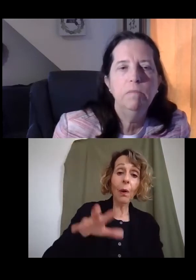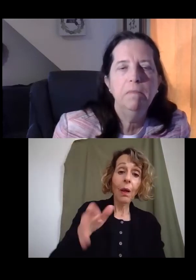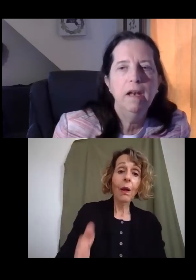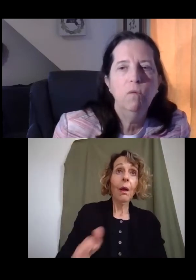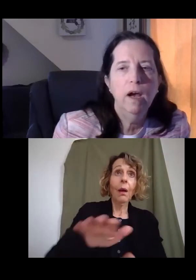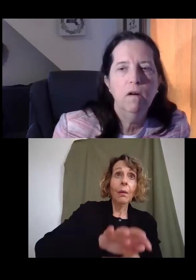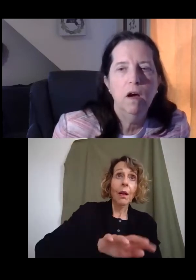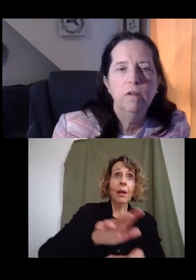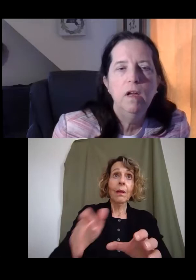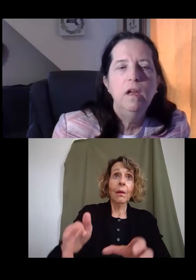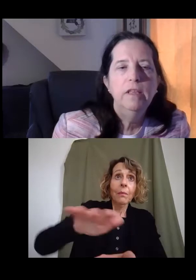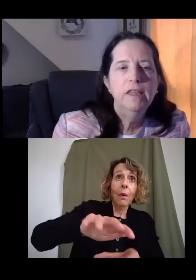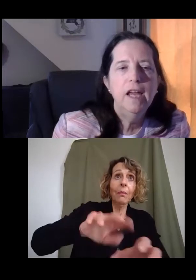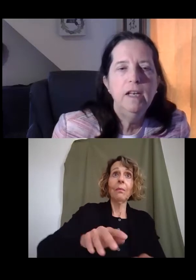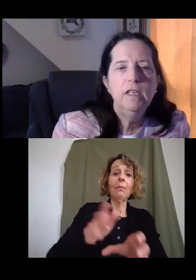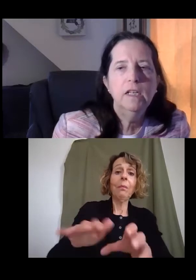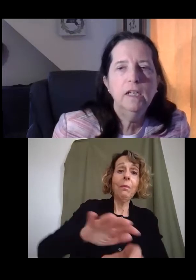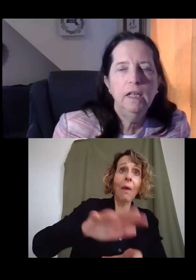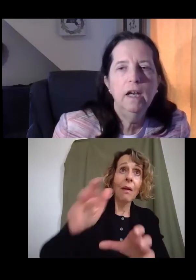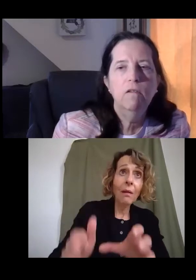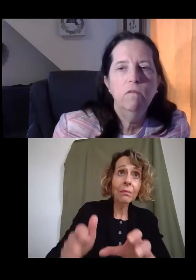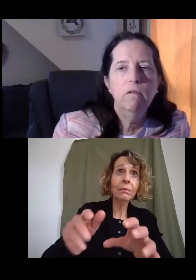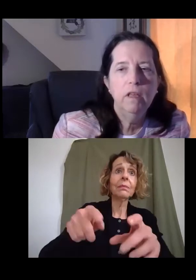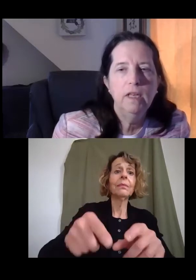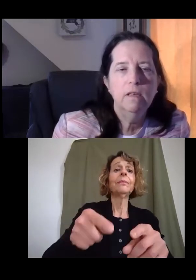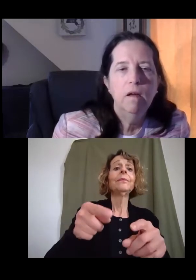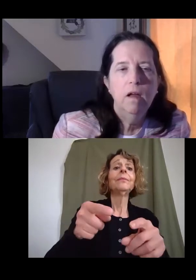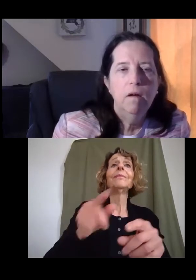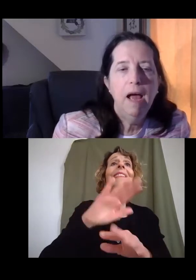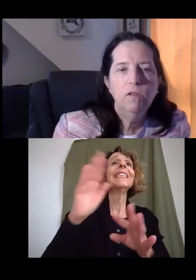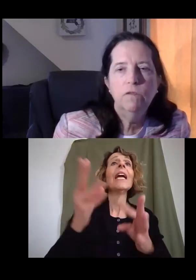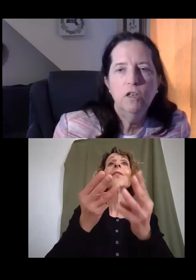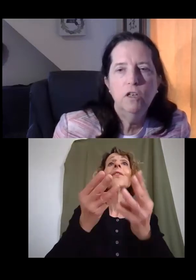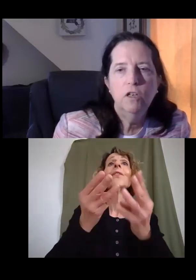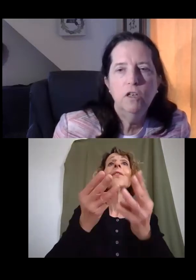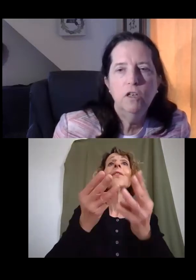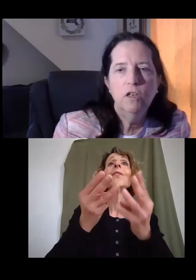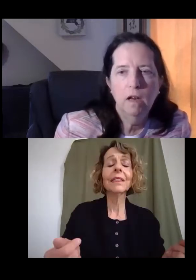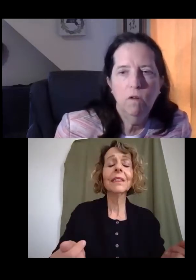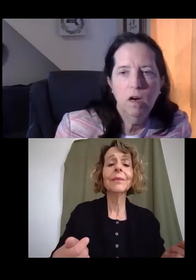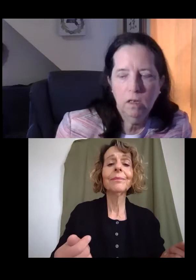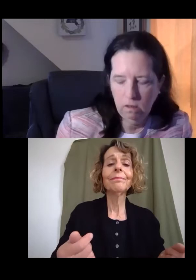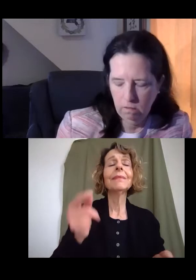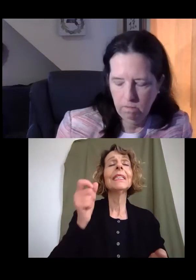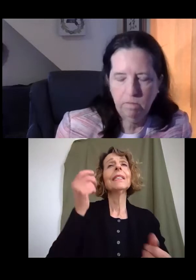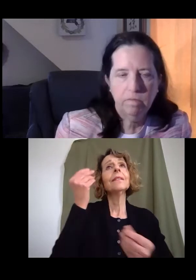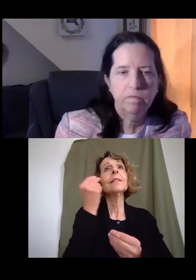need to be made aware of, that they need to clear these mounds of snow off the